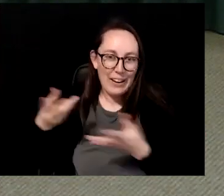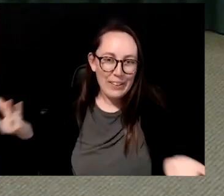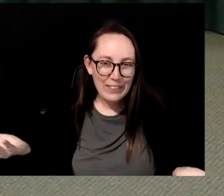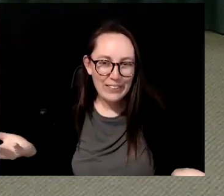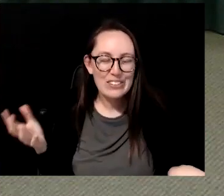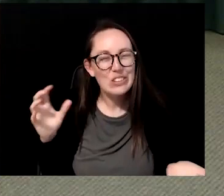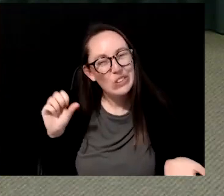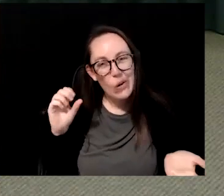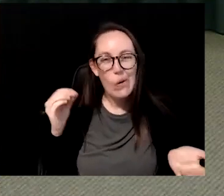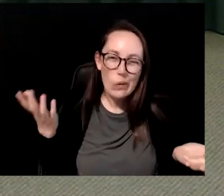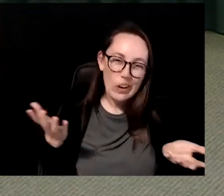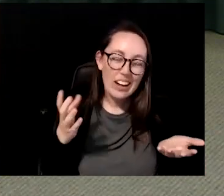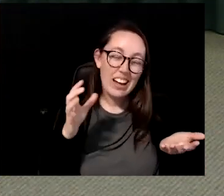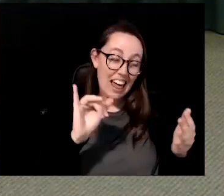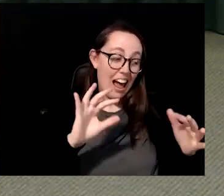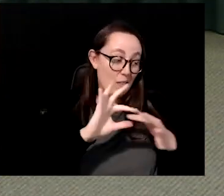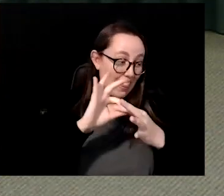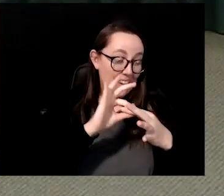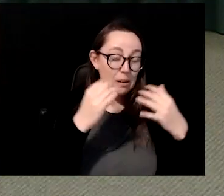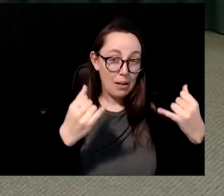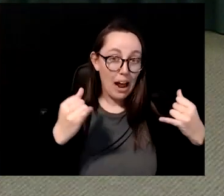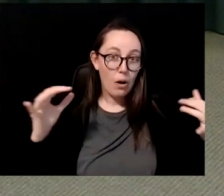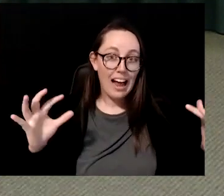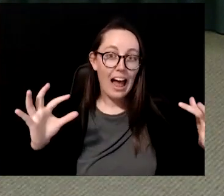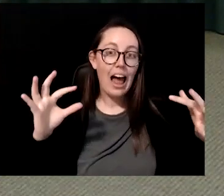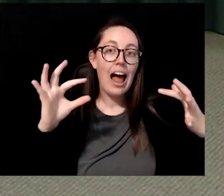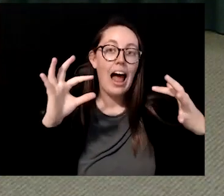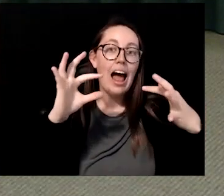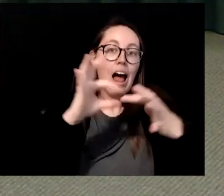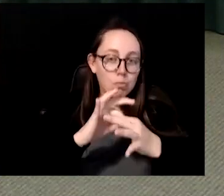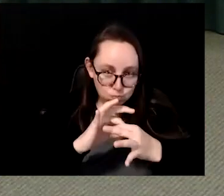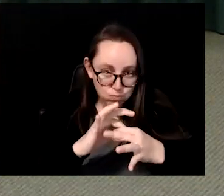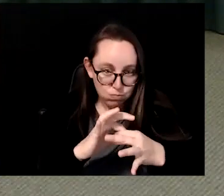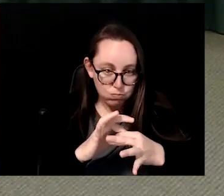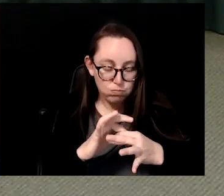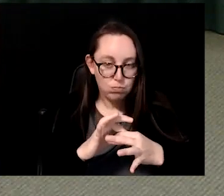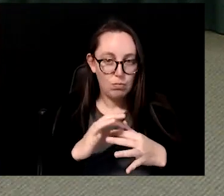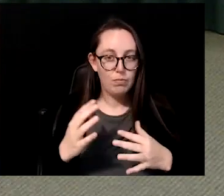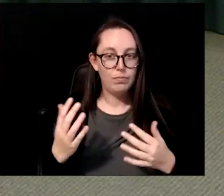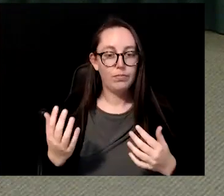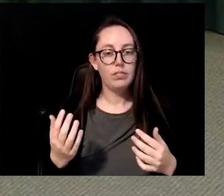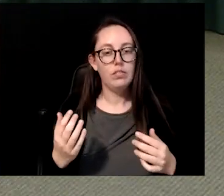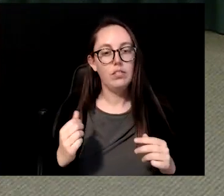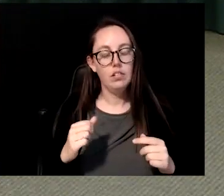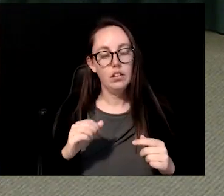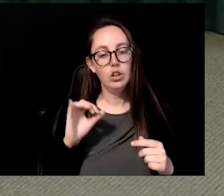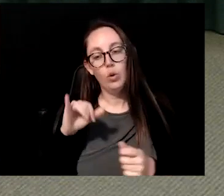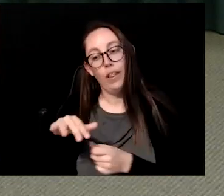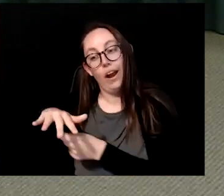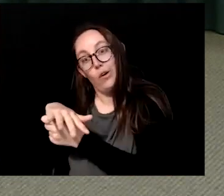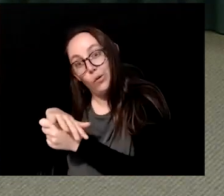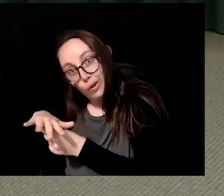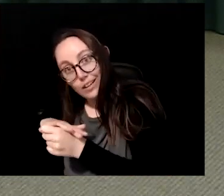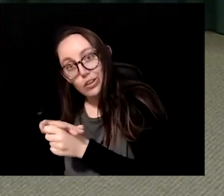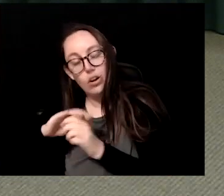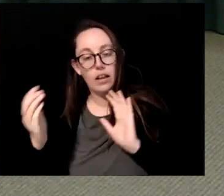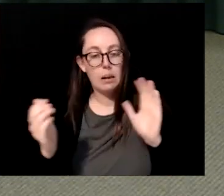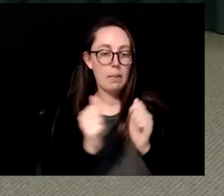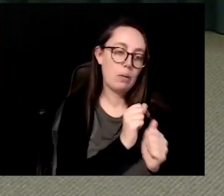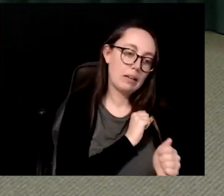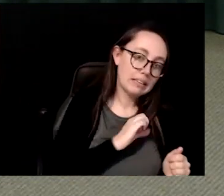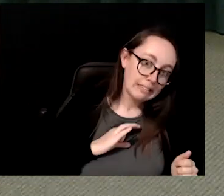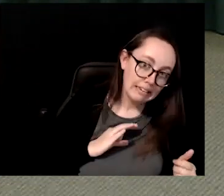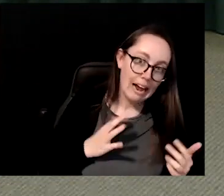literature out there about how the real model is better and we can give you that uh due course if you want it um